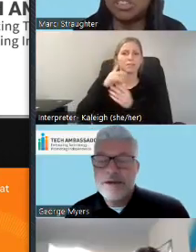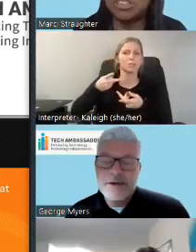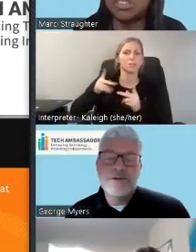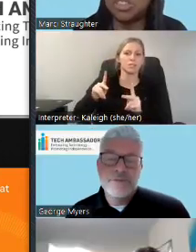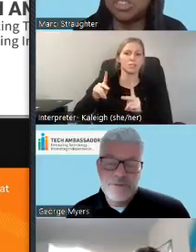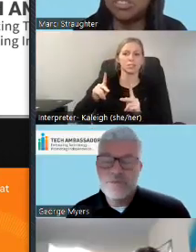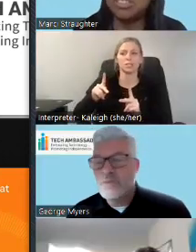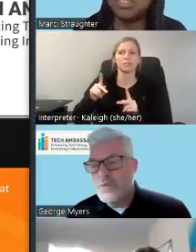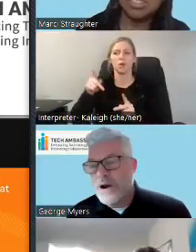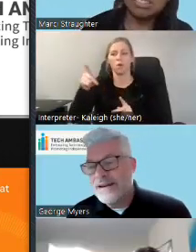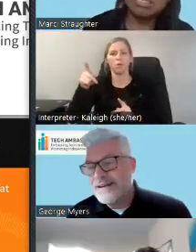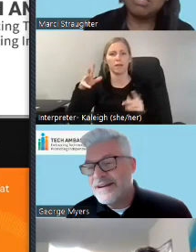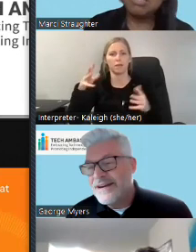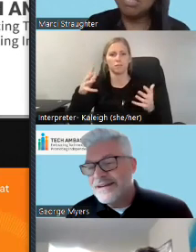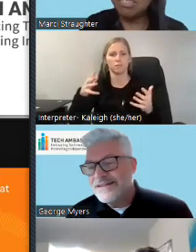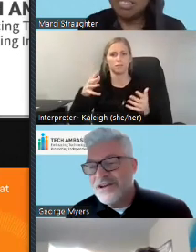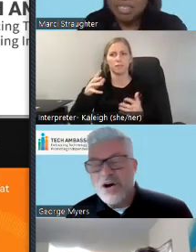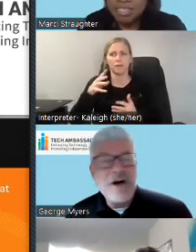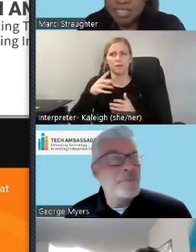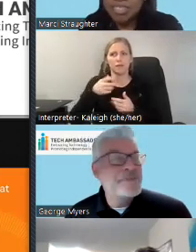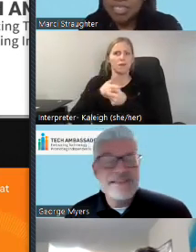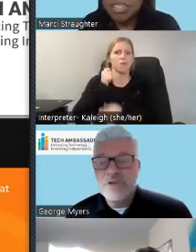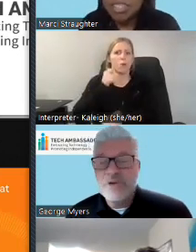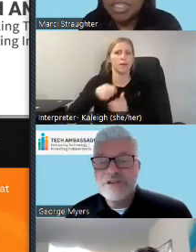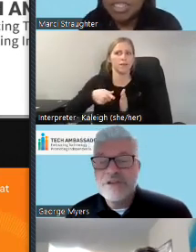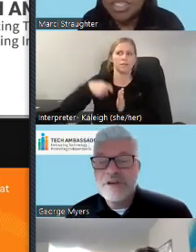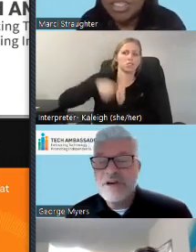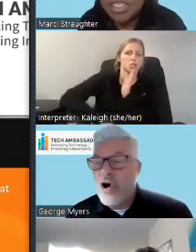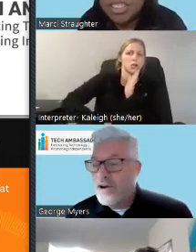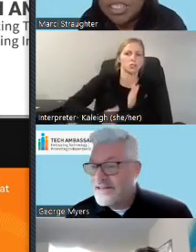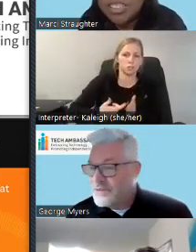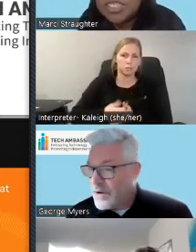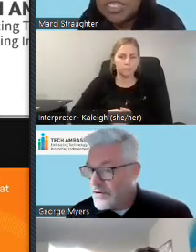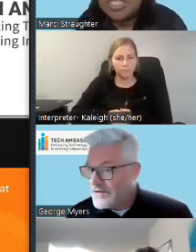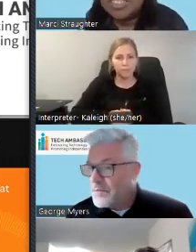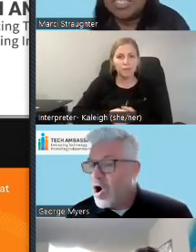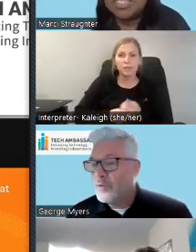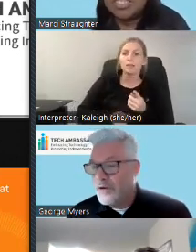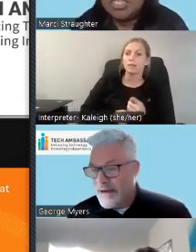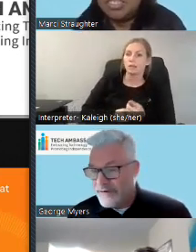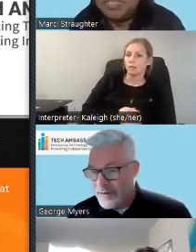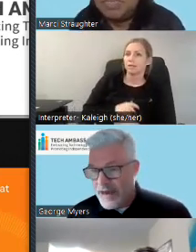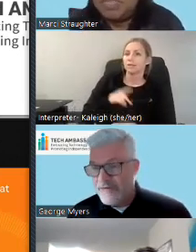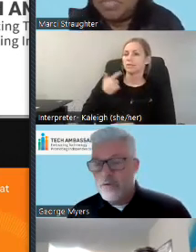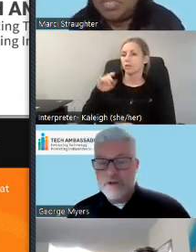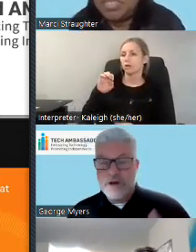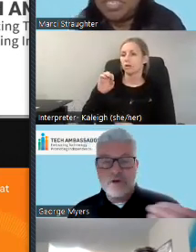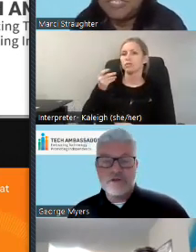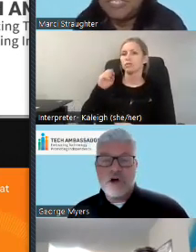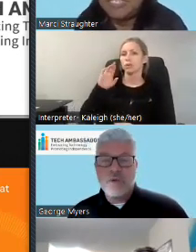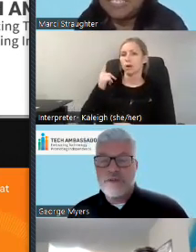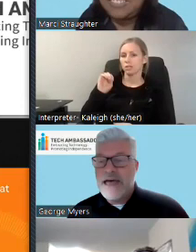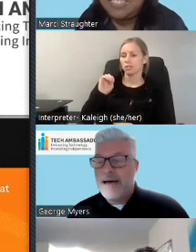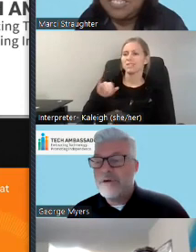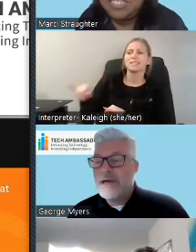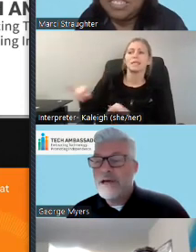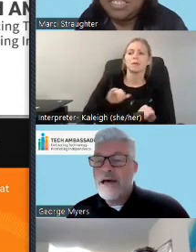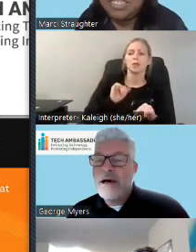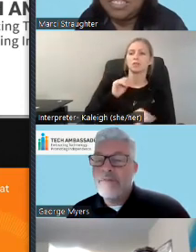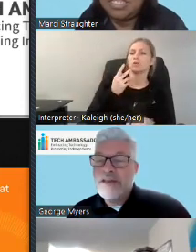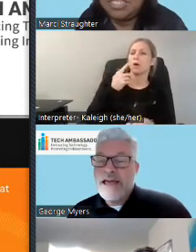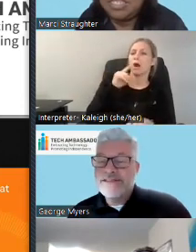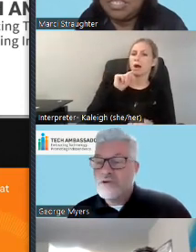get charged. Right. So similar to the August, where there's some hardware that you have to pay for that goes along with the